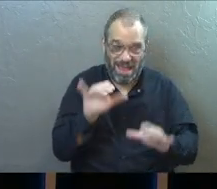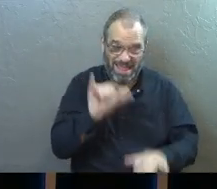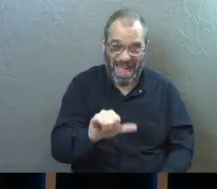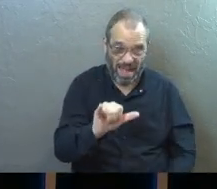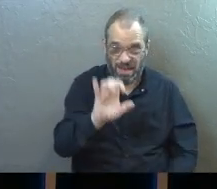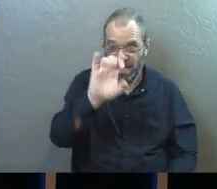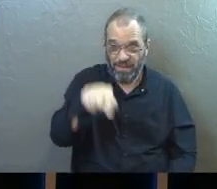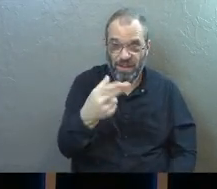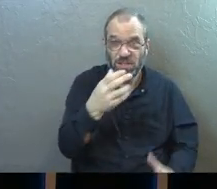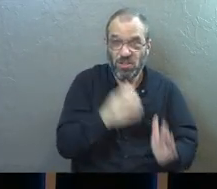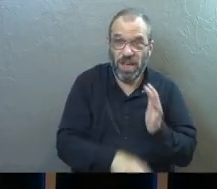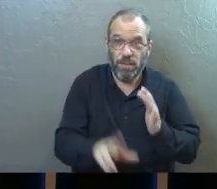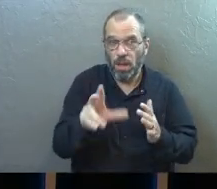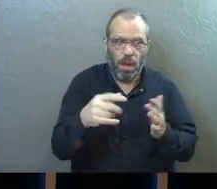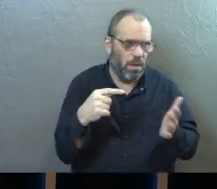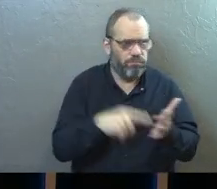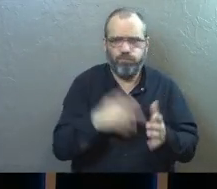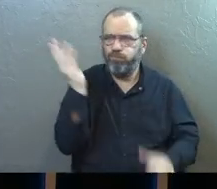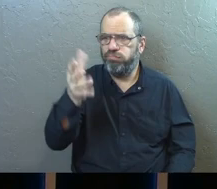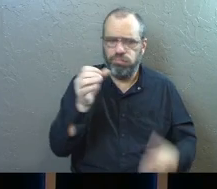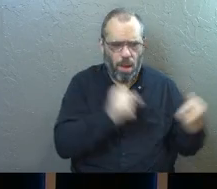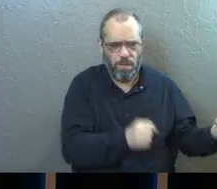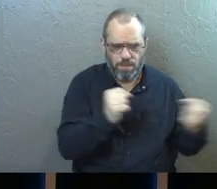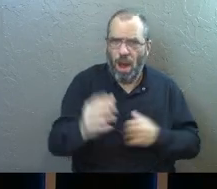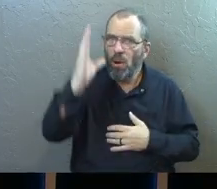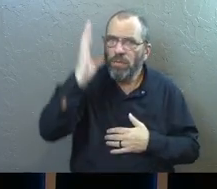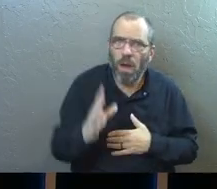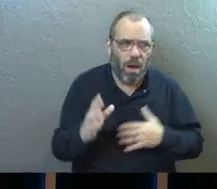sermon right there and we could talk on the mighty power